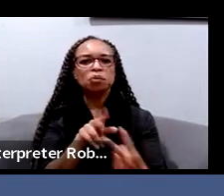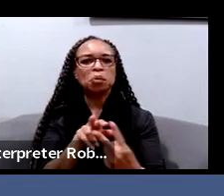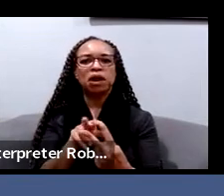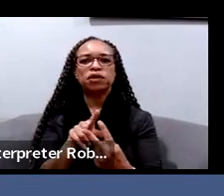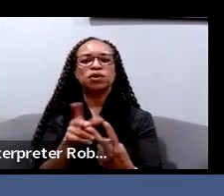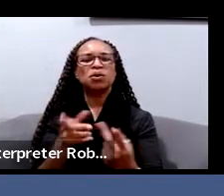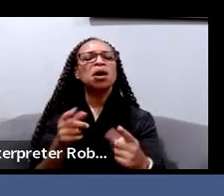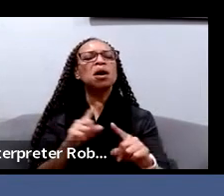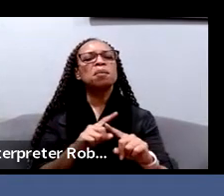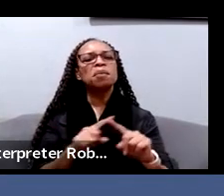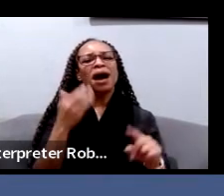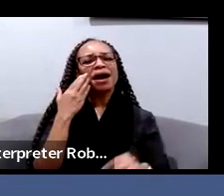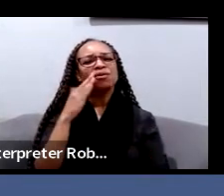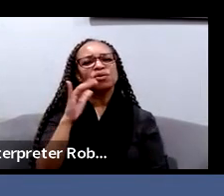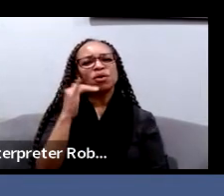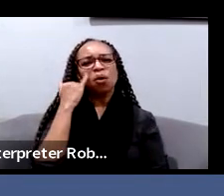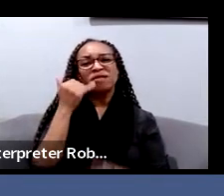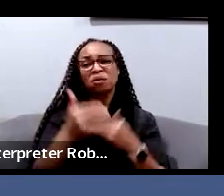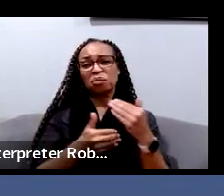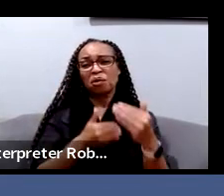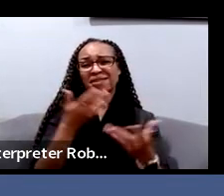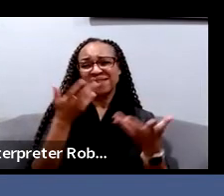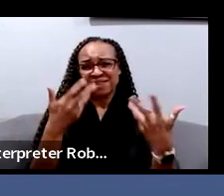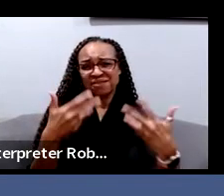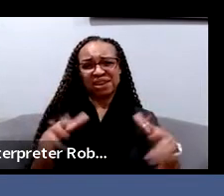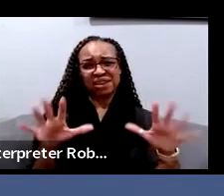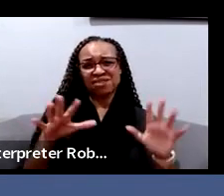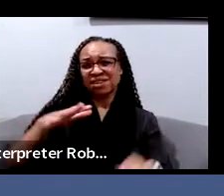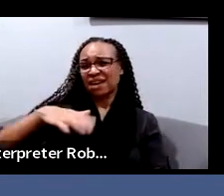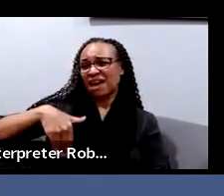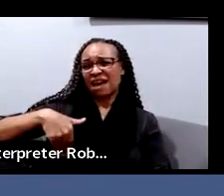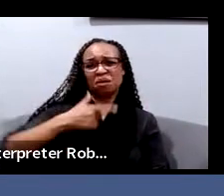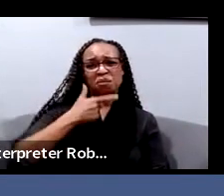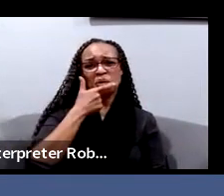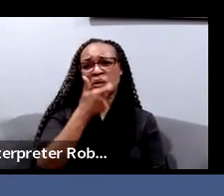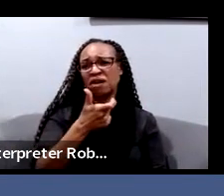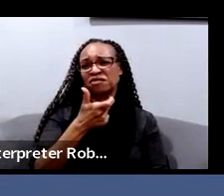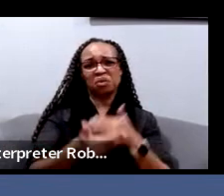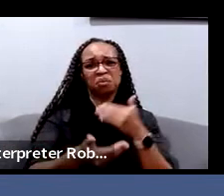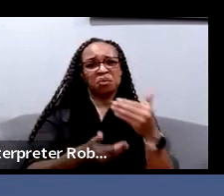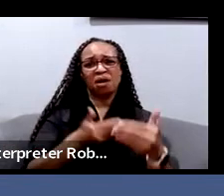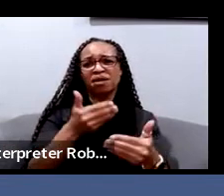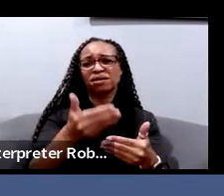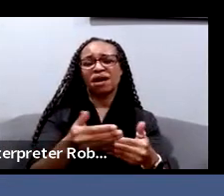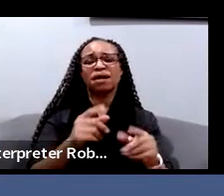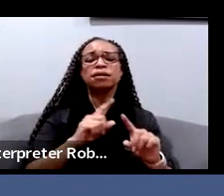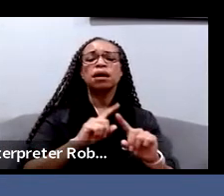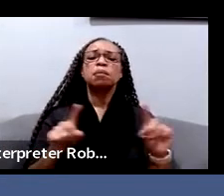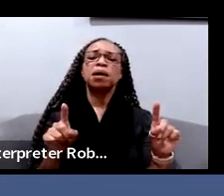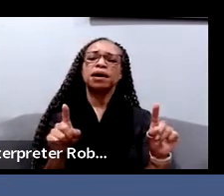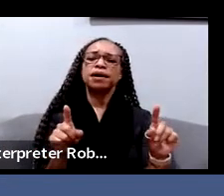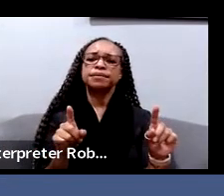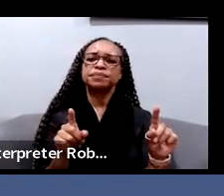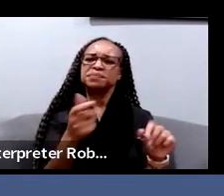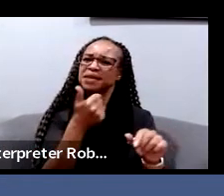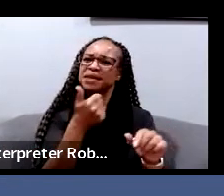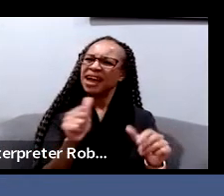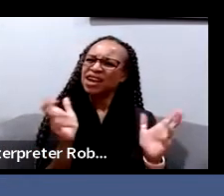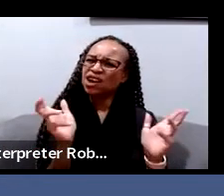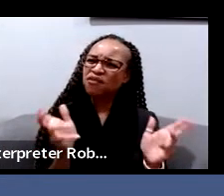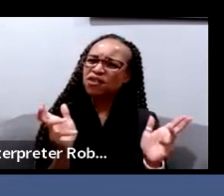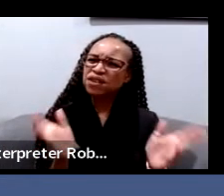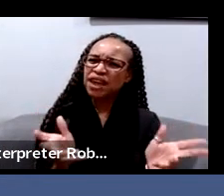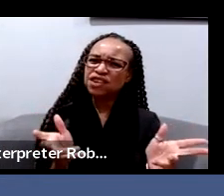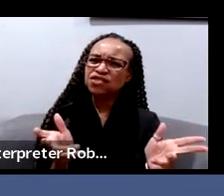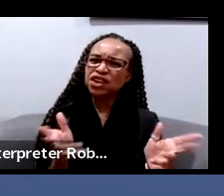don't know if the county process is completed because I have not been watching this process. But was there any conversation at all